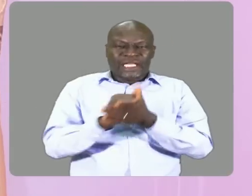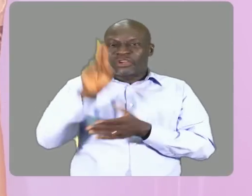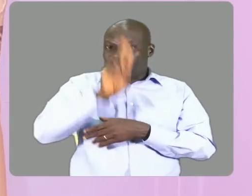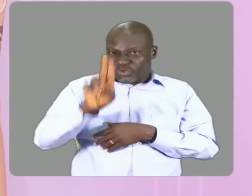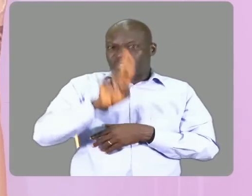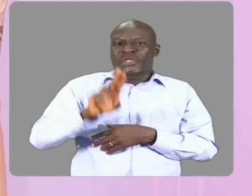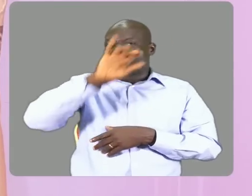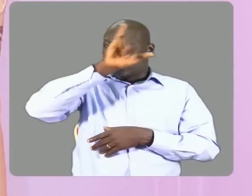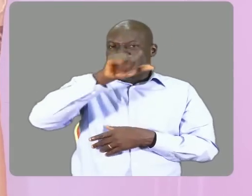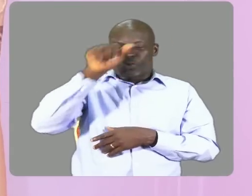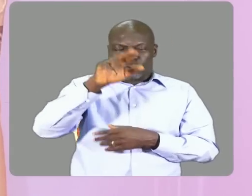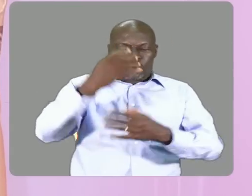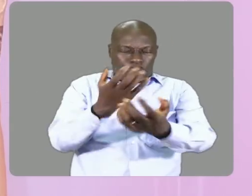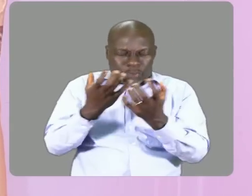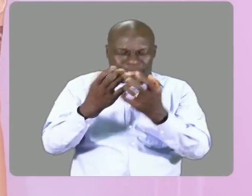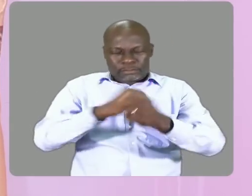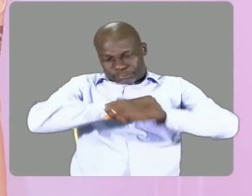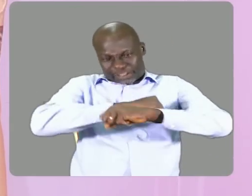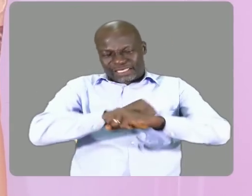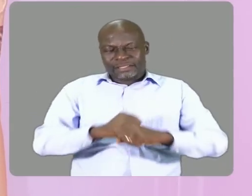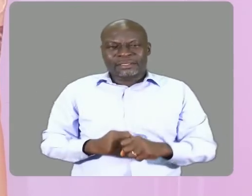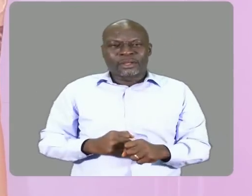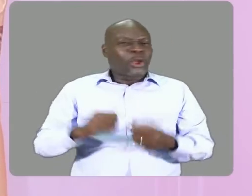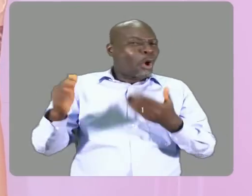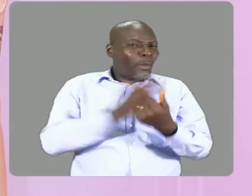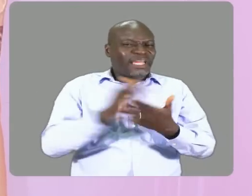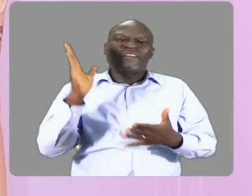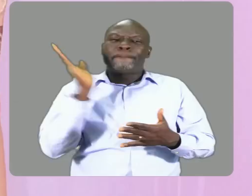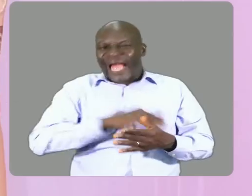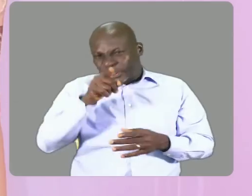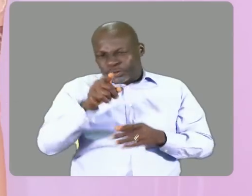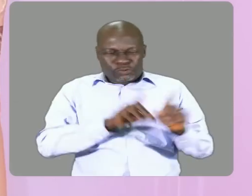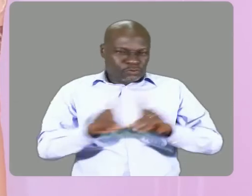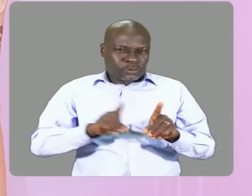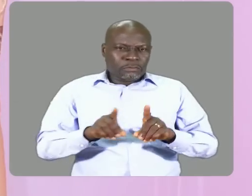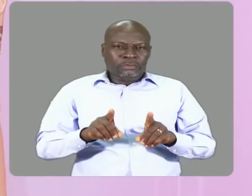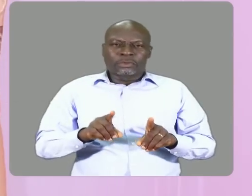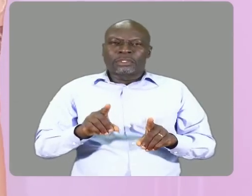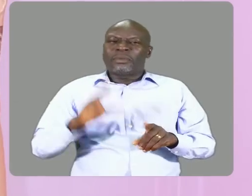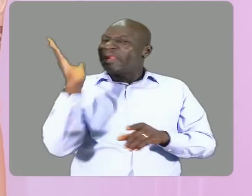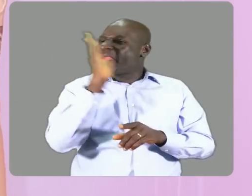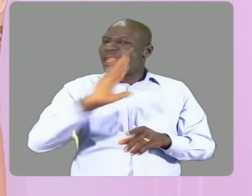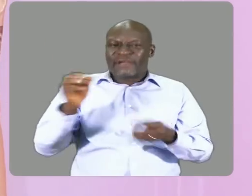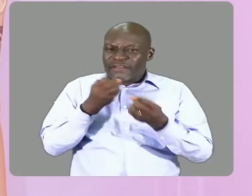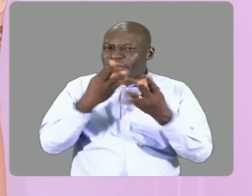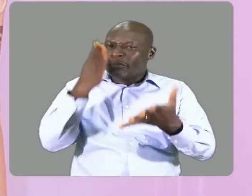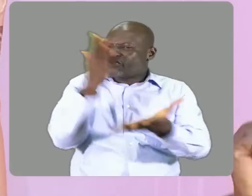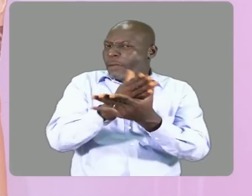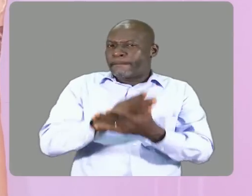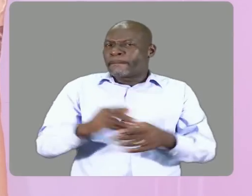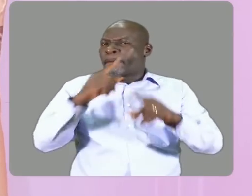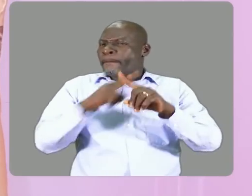protection. Wo bo ni a wo tim wonsam oni a wo di wo wiase no. Onkan che wo se jaida.